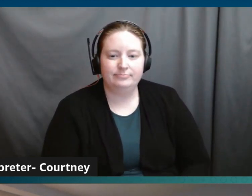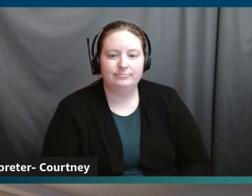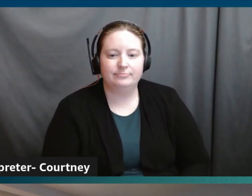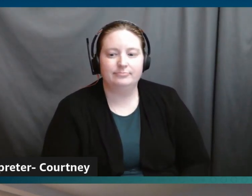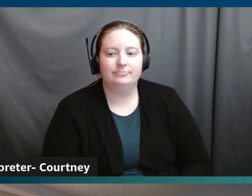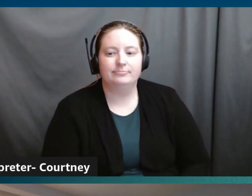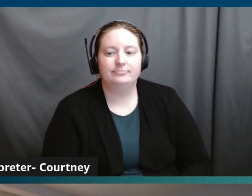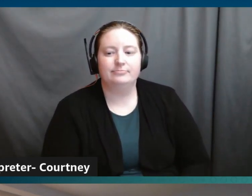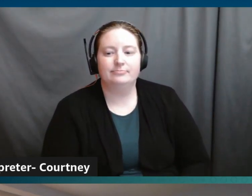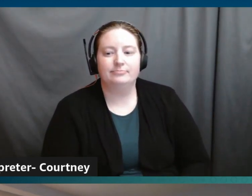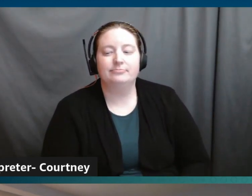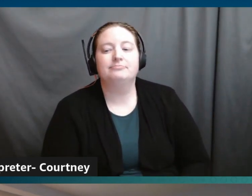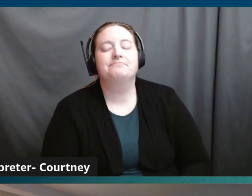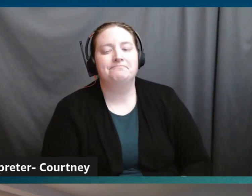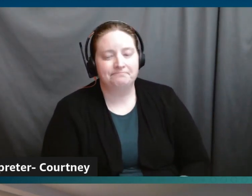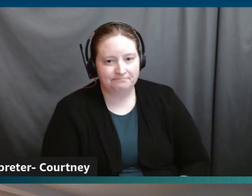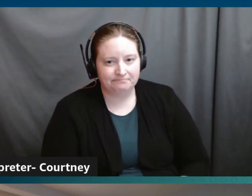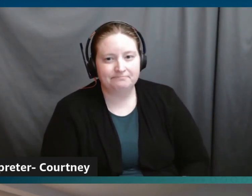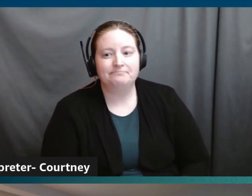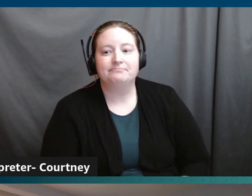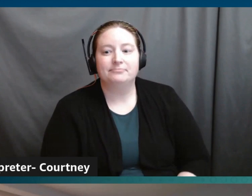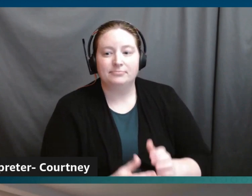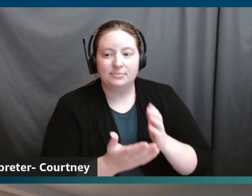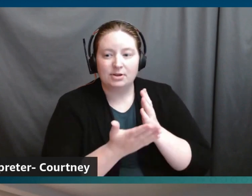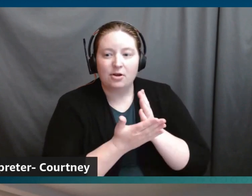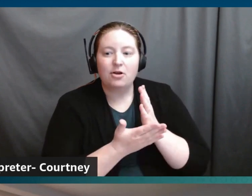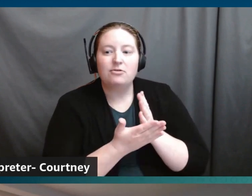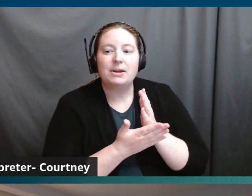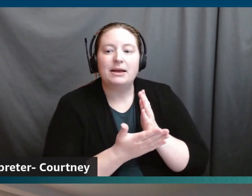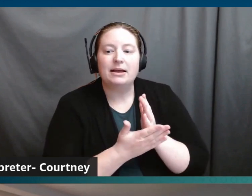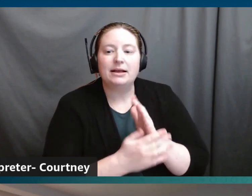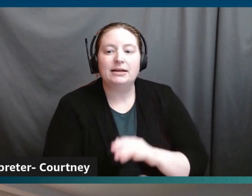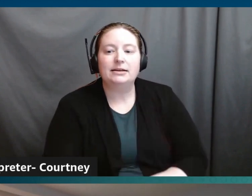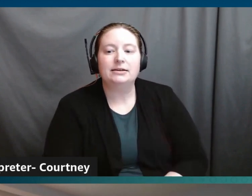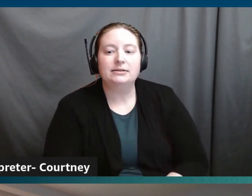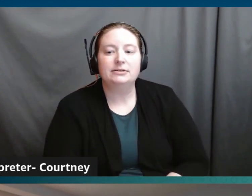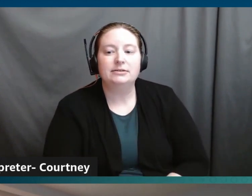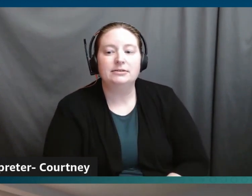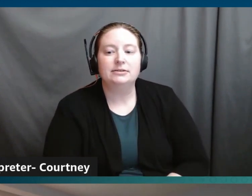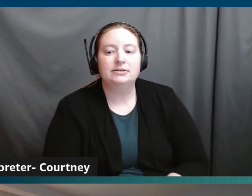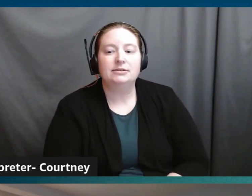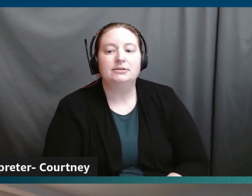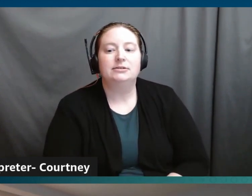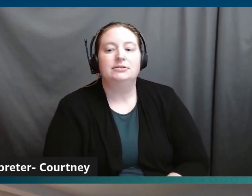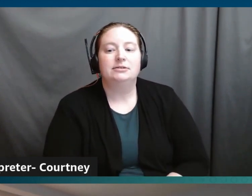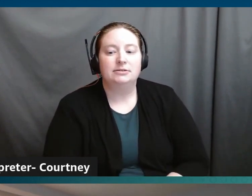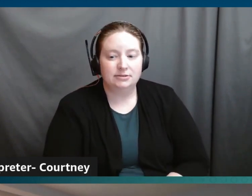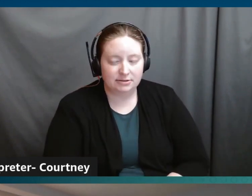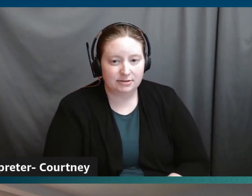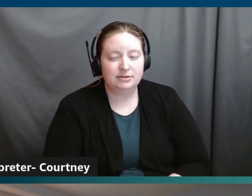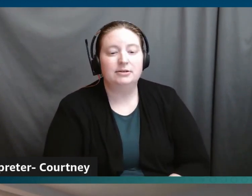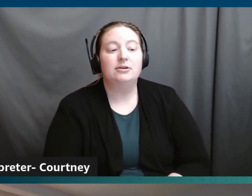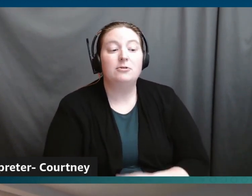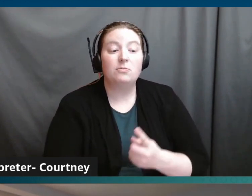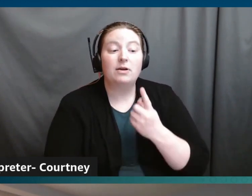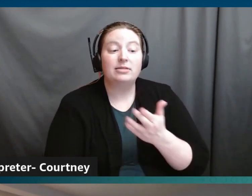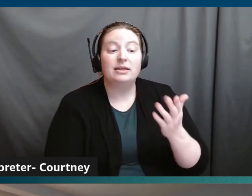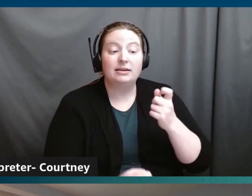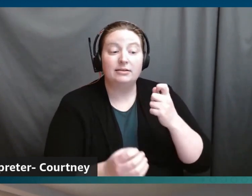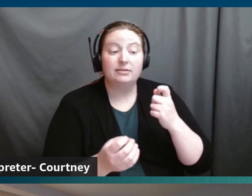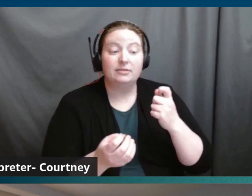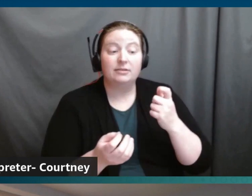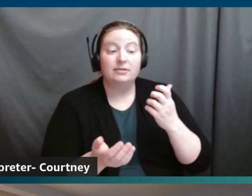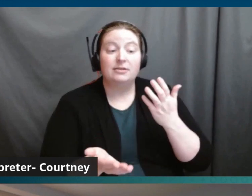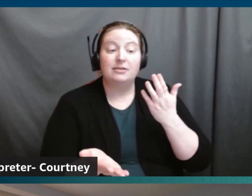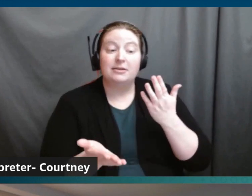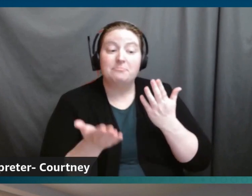So I think that one of the things that we had discussed, you had brought up here with the circular economy is maybe we could define what the problem, maybe